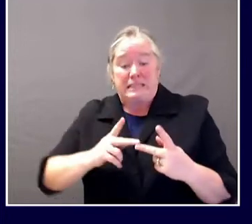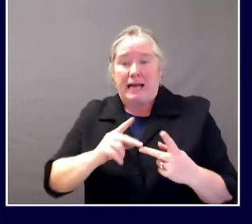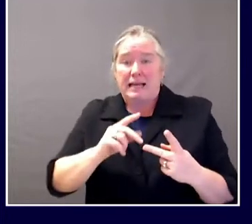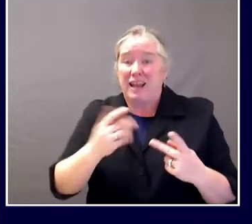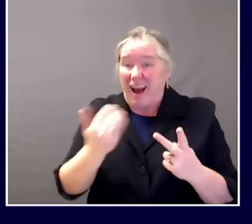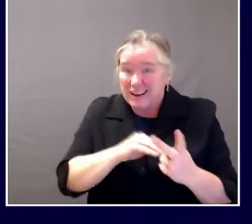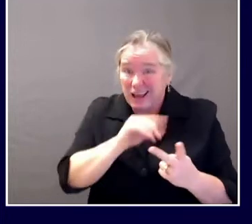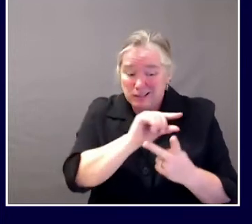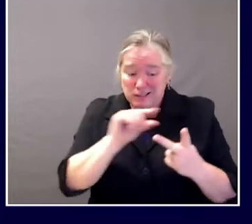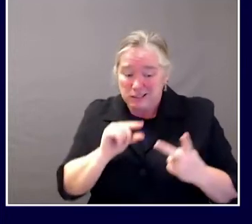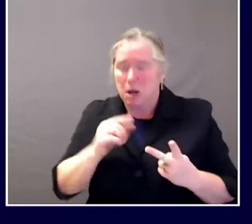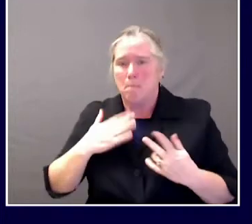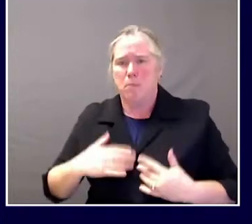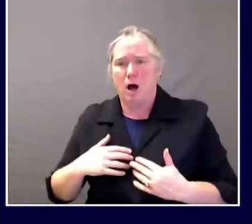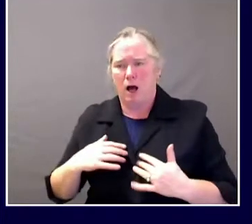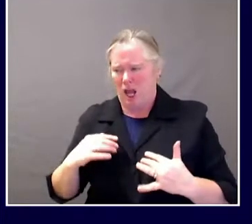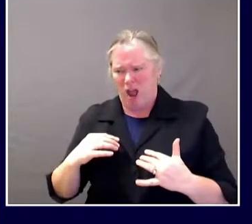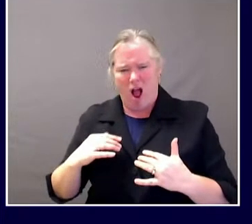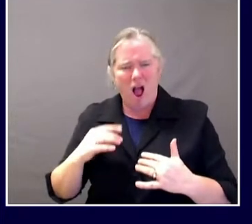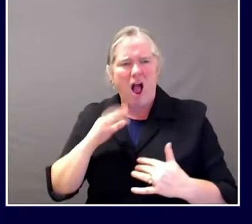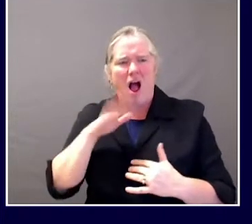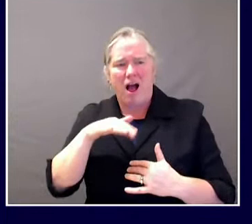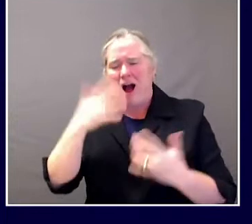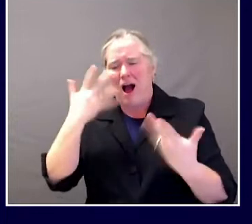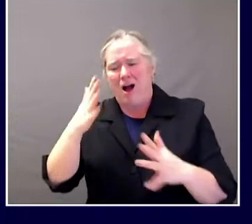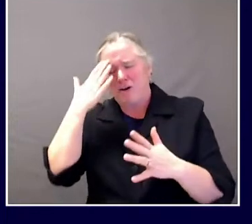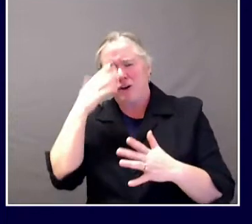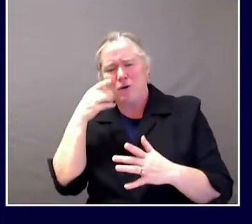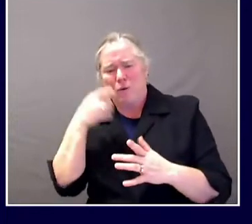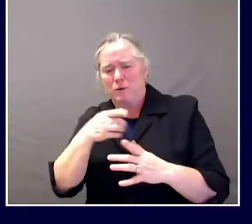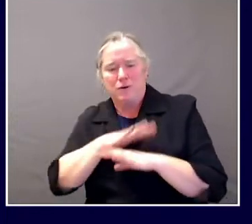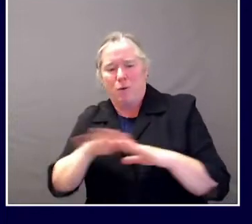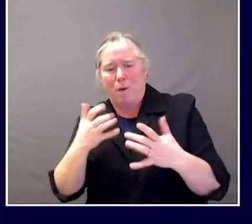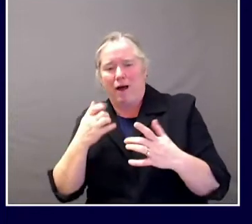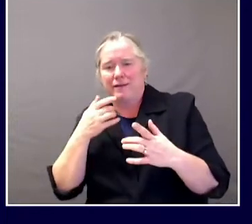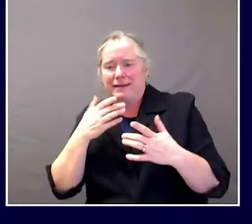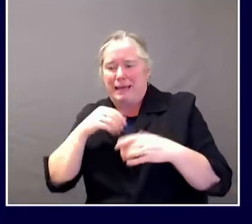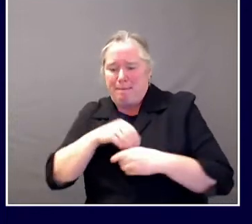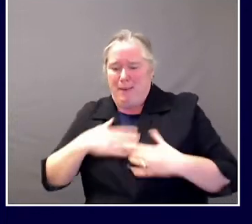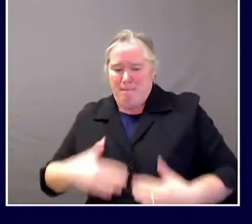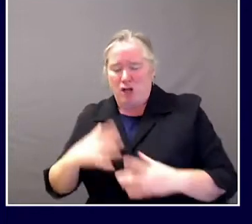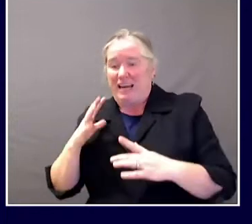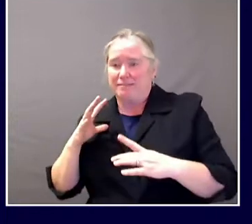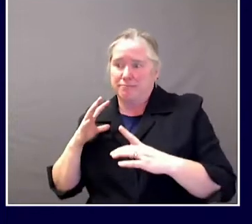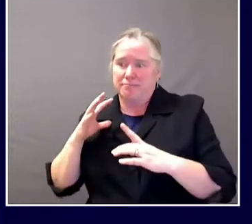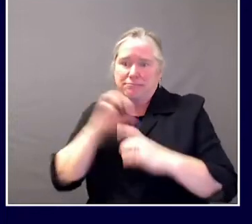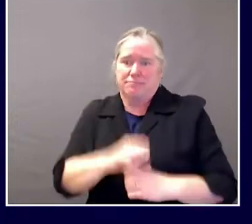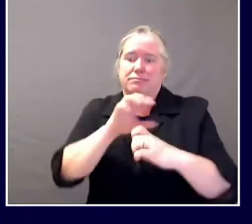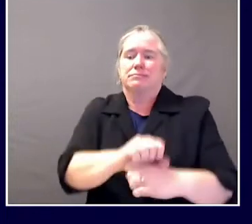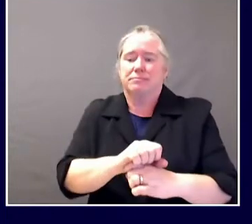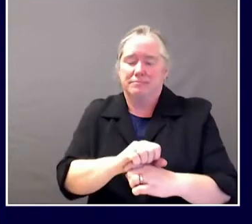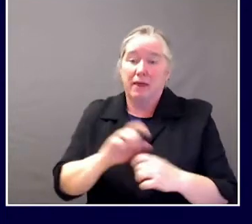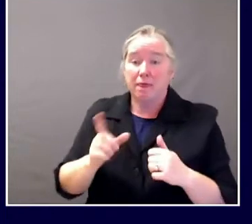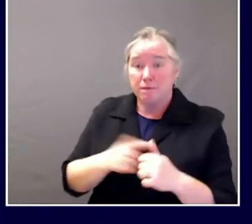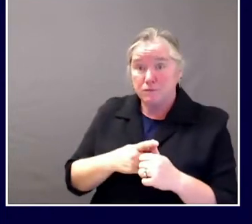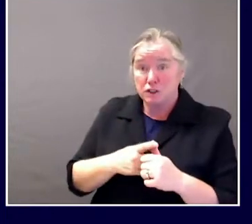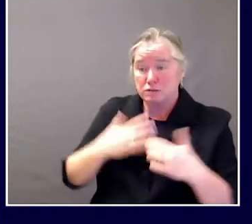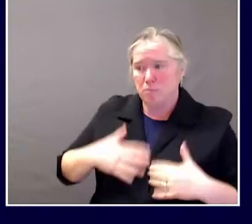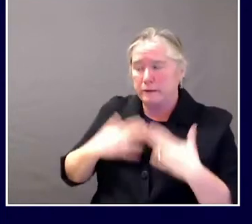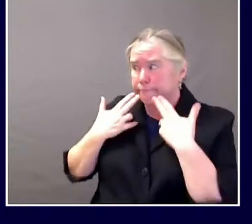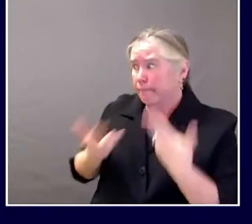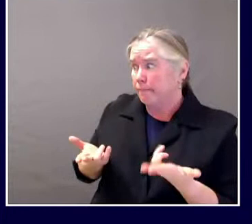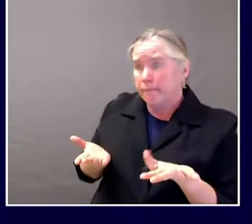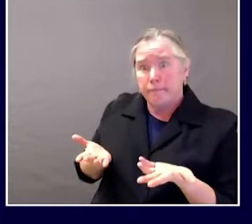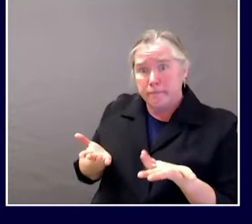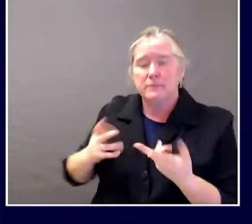the second dose than they are after the first dose. After the first dose, the body is naive to this, that after the second